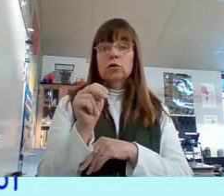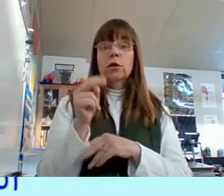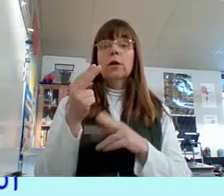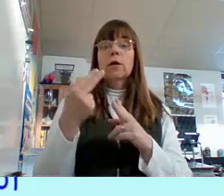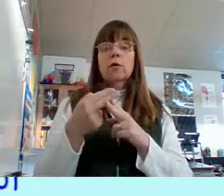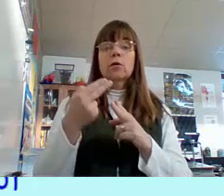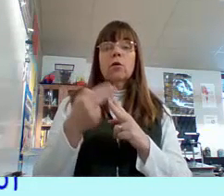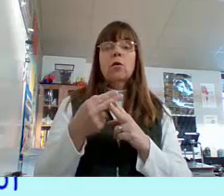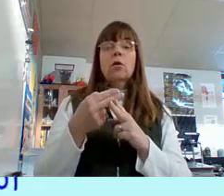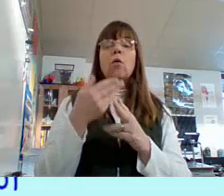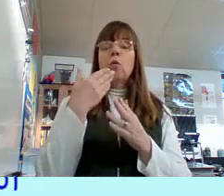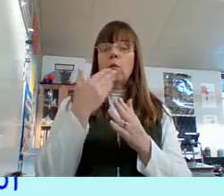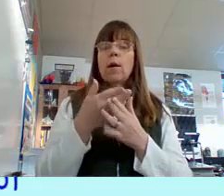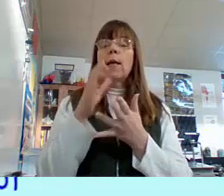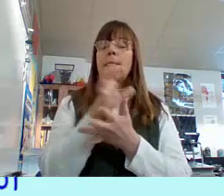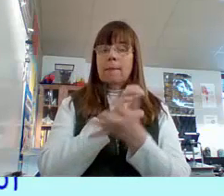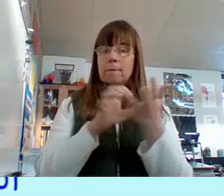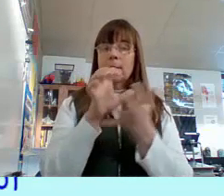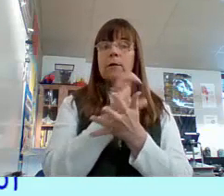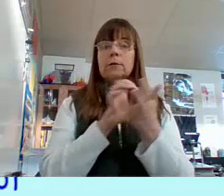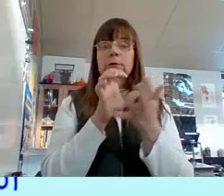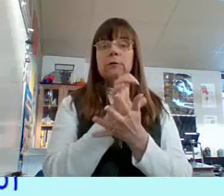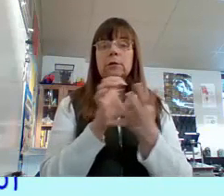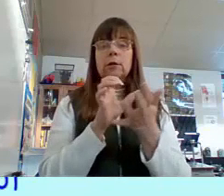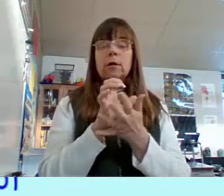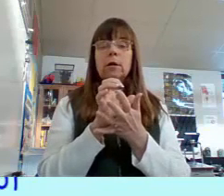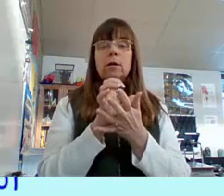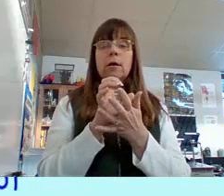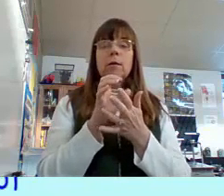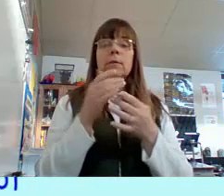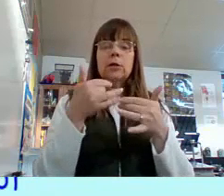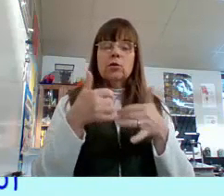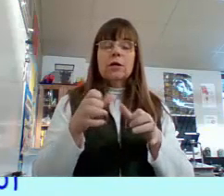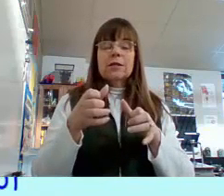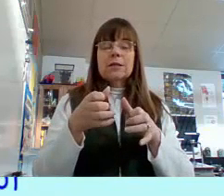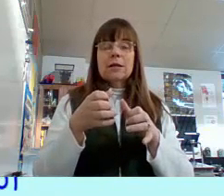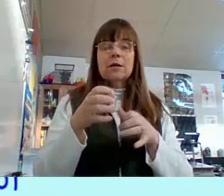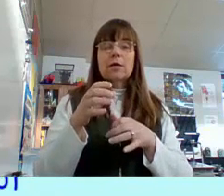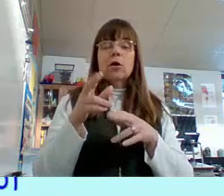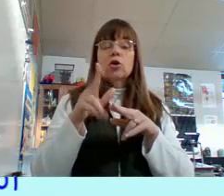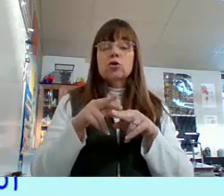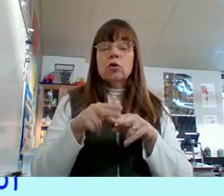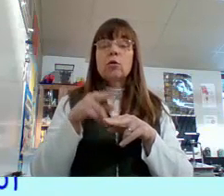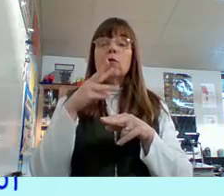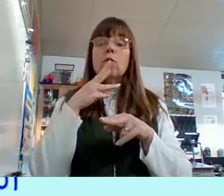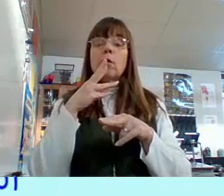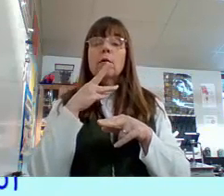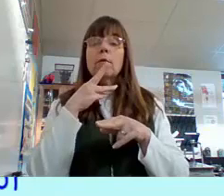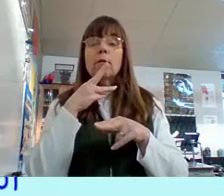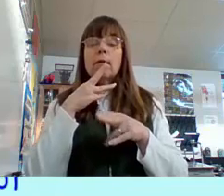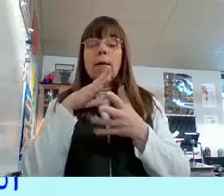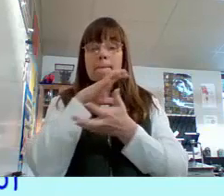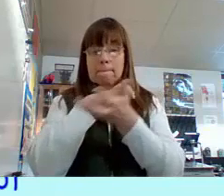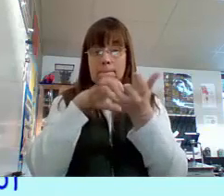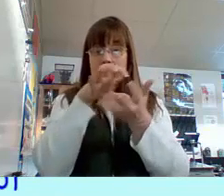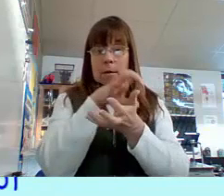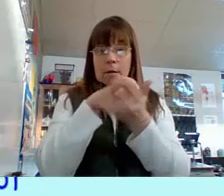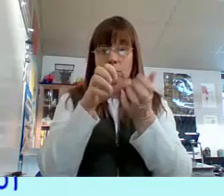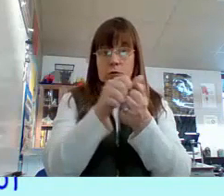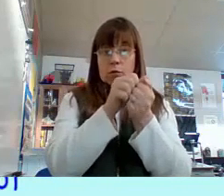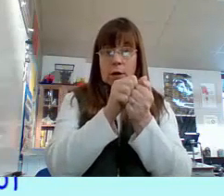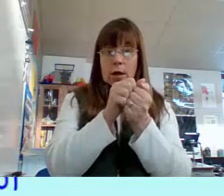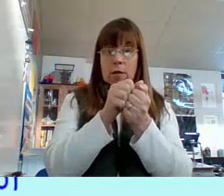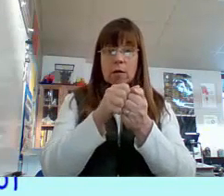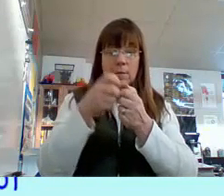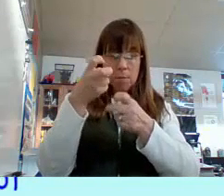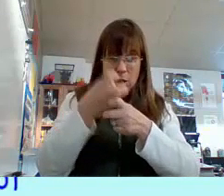is a well-mixed mixture. So it might look like it's one thing, but you can still get the parts out. So like, for instance, salt water. It looks like it